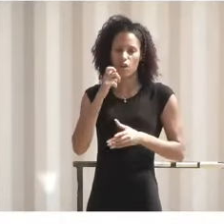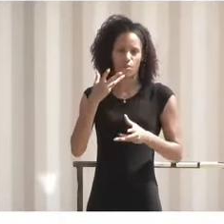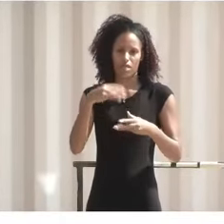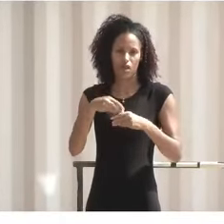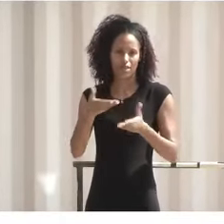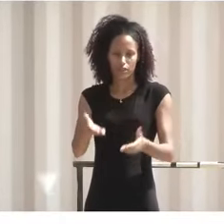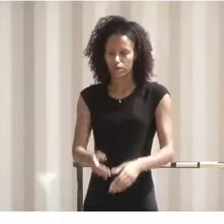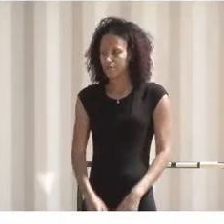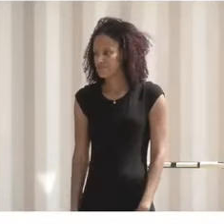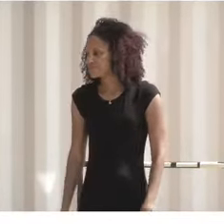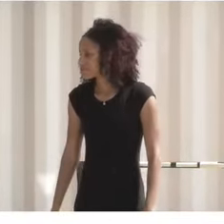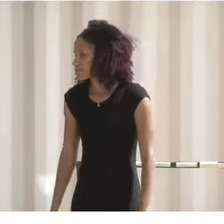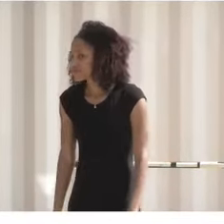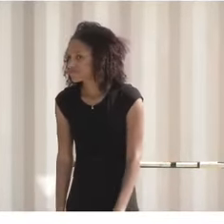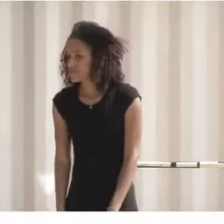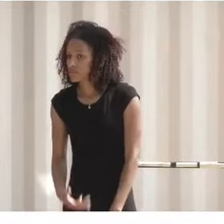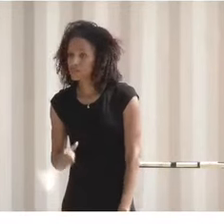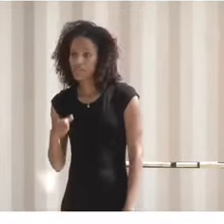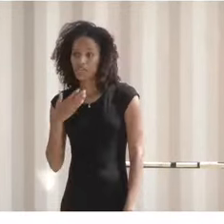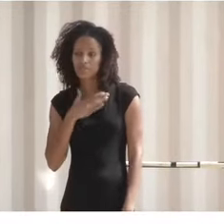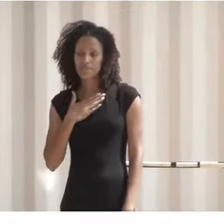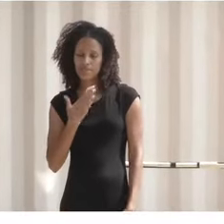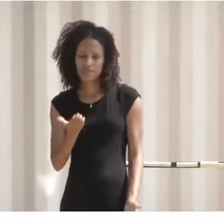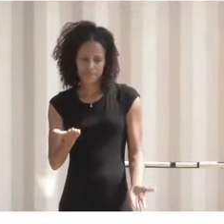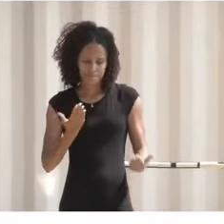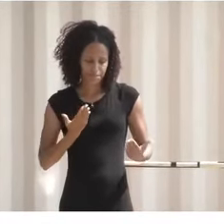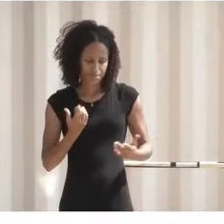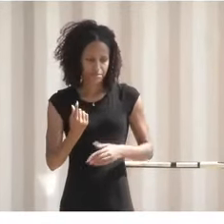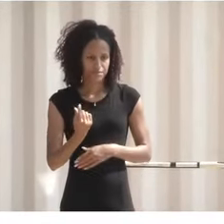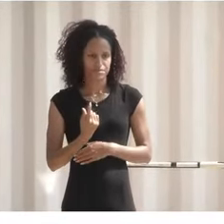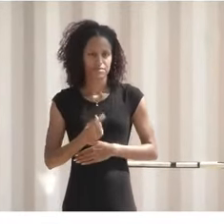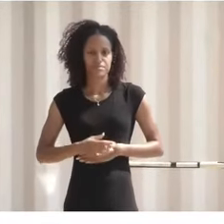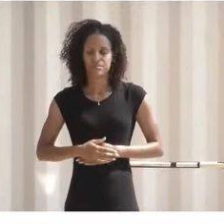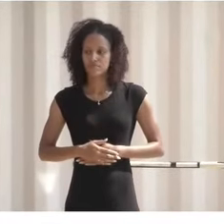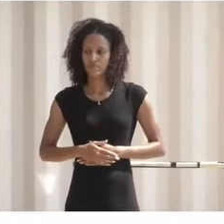Thanks, Phil. Yes, please step up to the mic. Thank you.